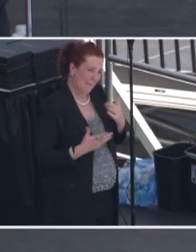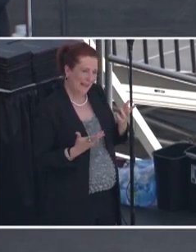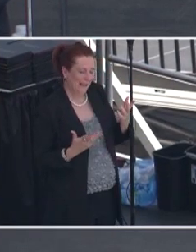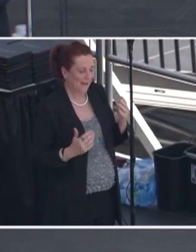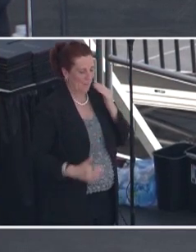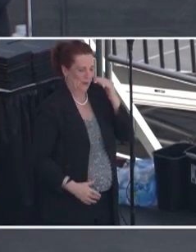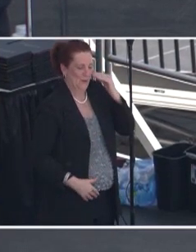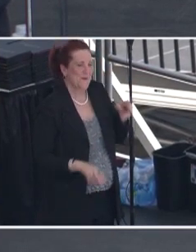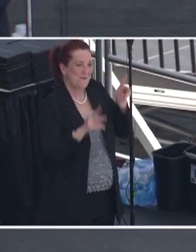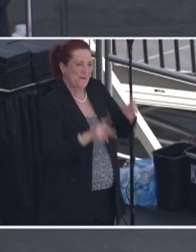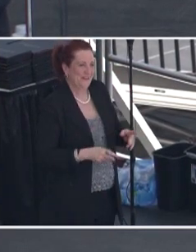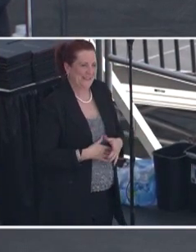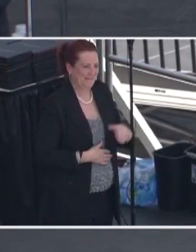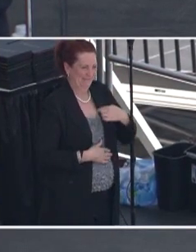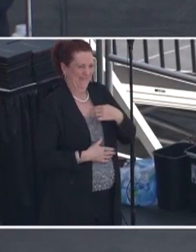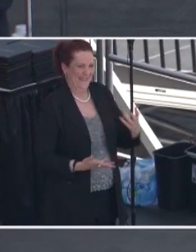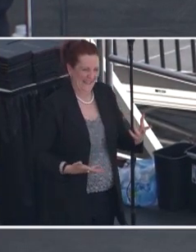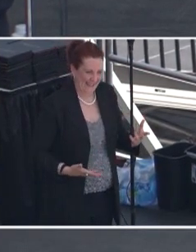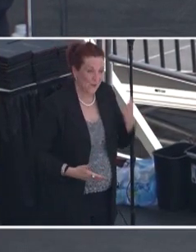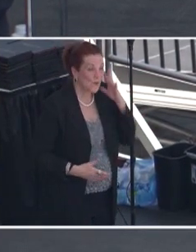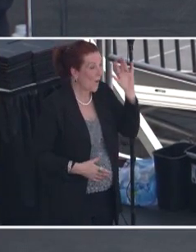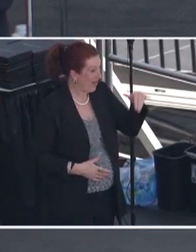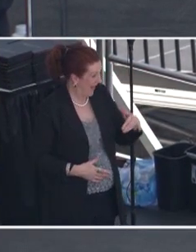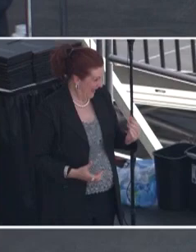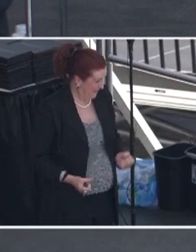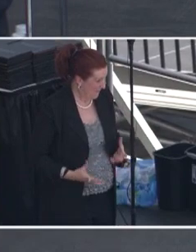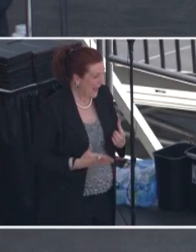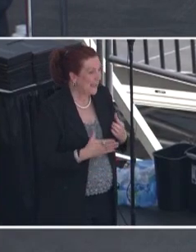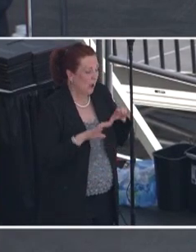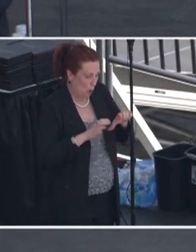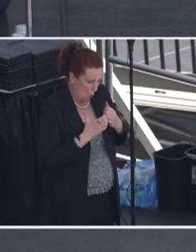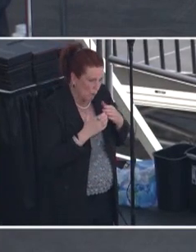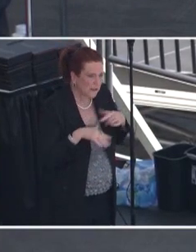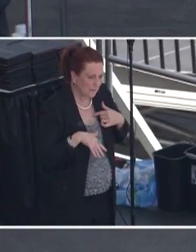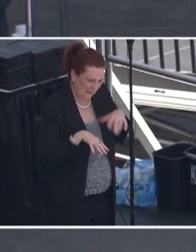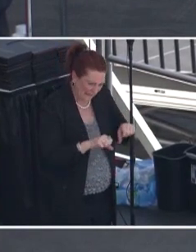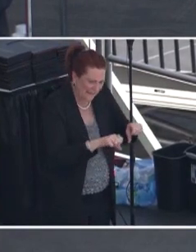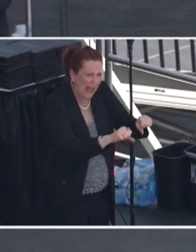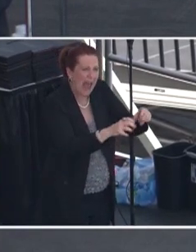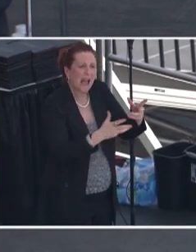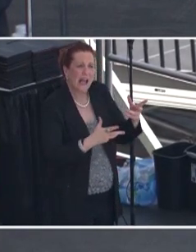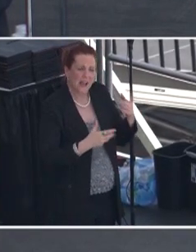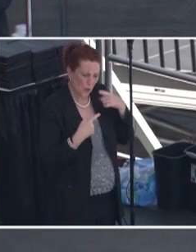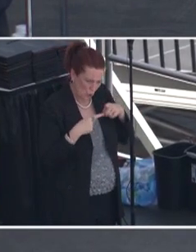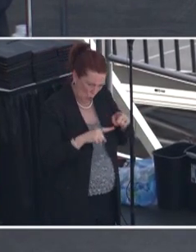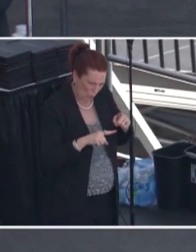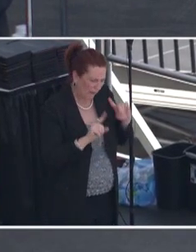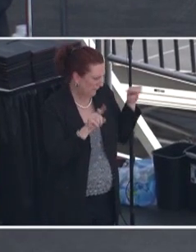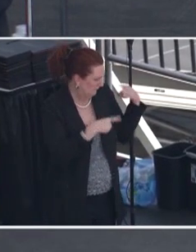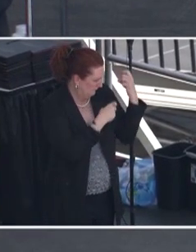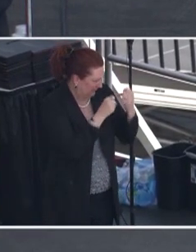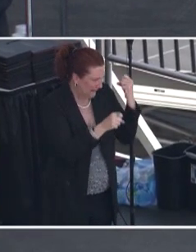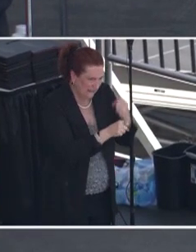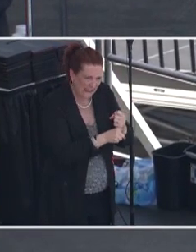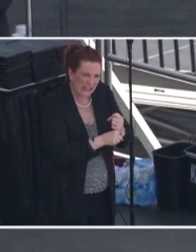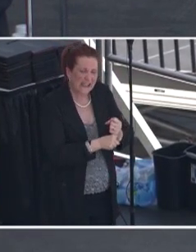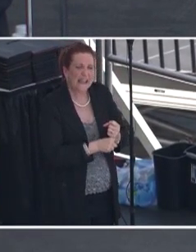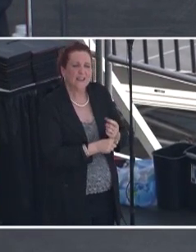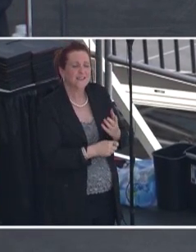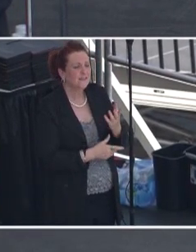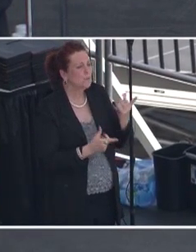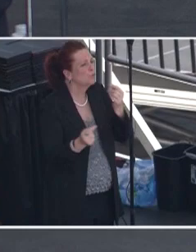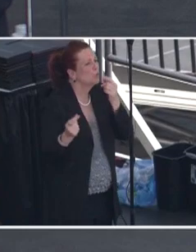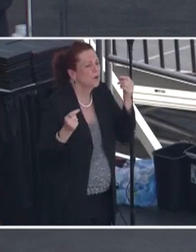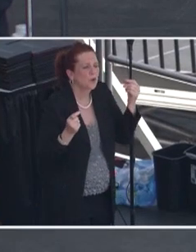In several of my classes over the years, I've addressed the students to be dedicated to their studies, earn